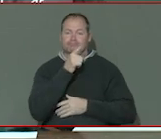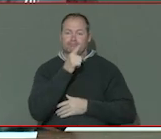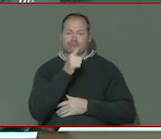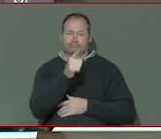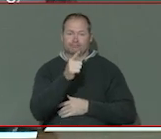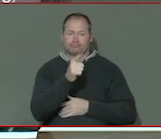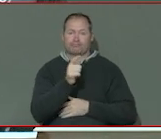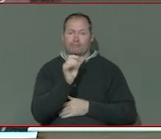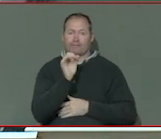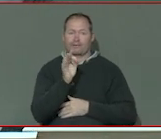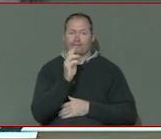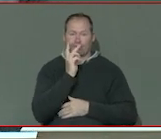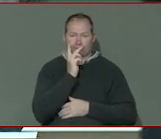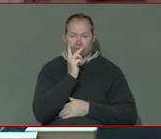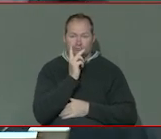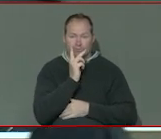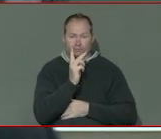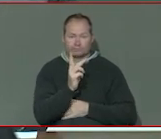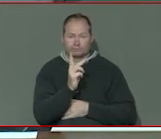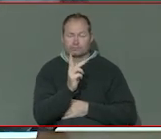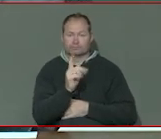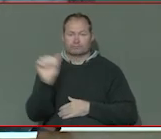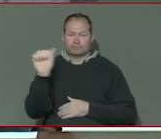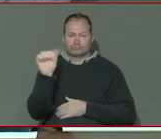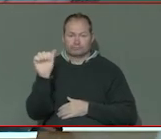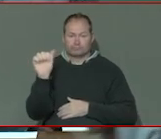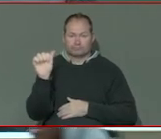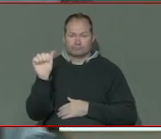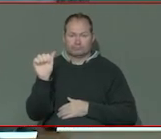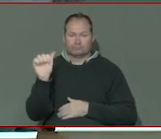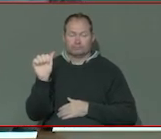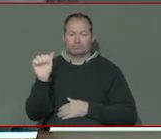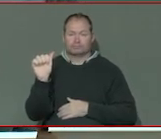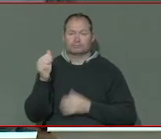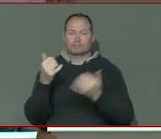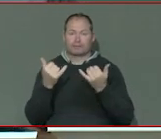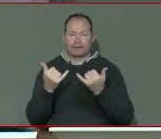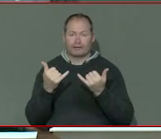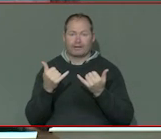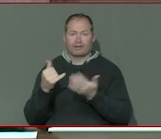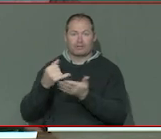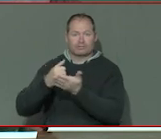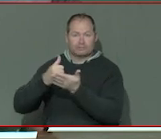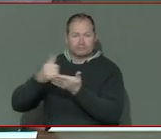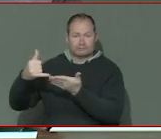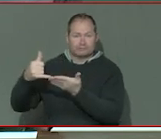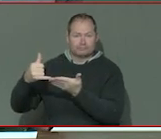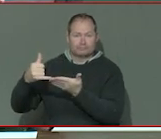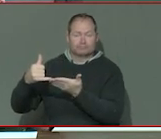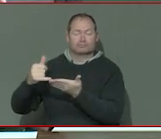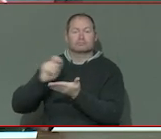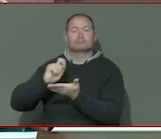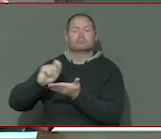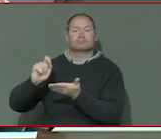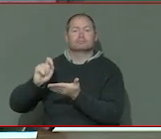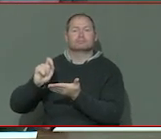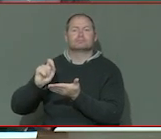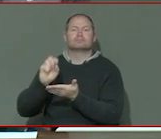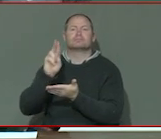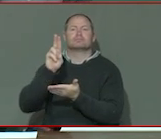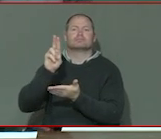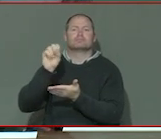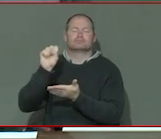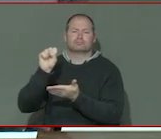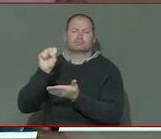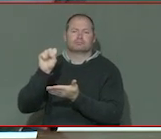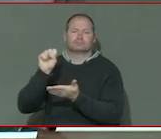you see Ace Traders, you scratch it out and you write us. And where